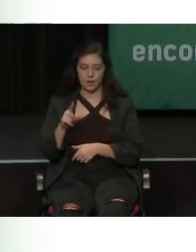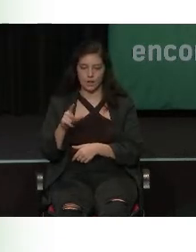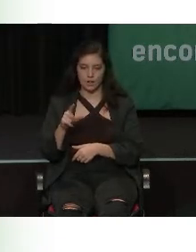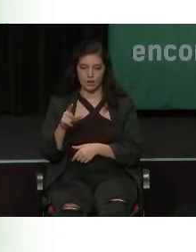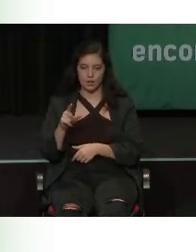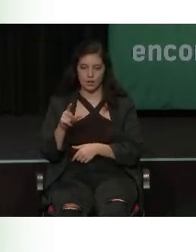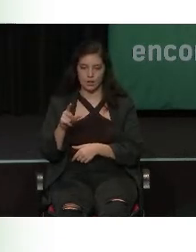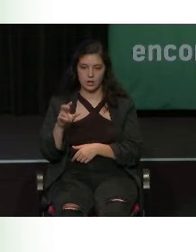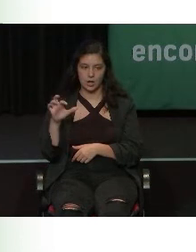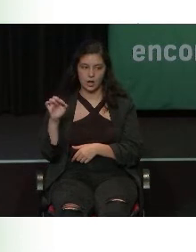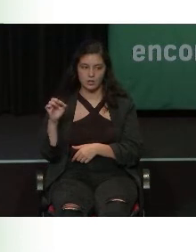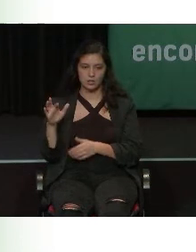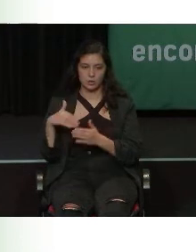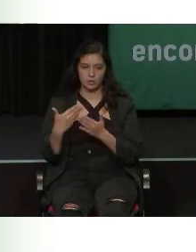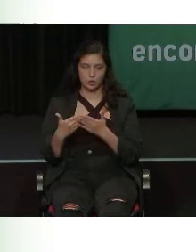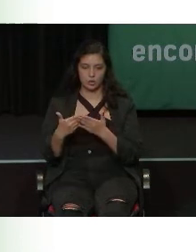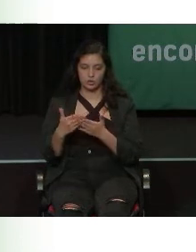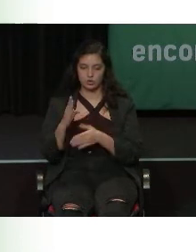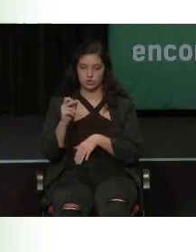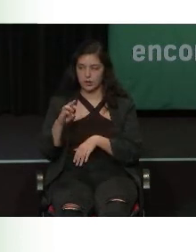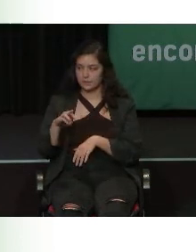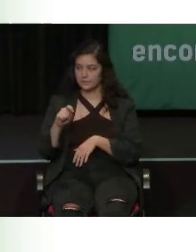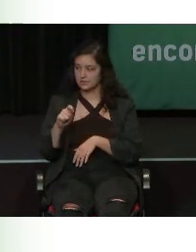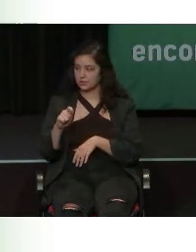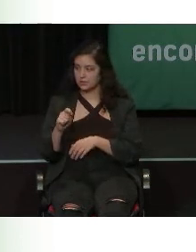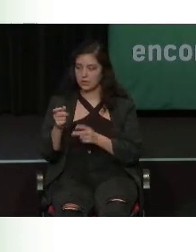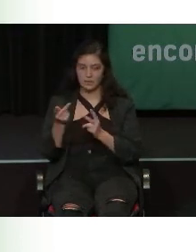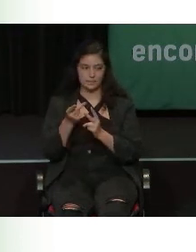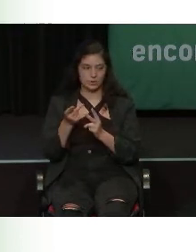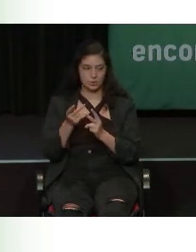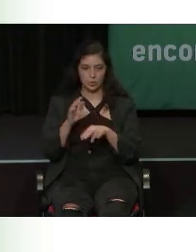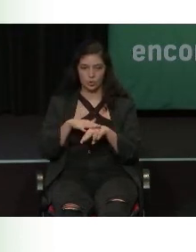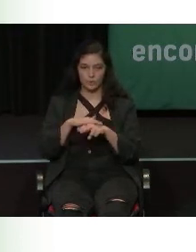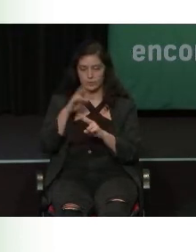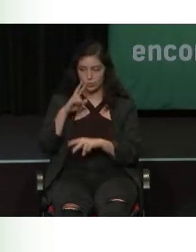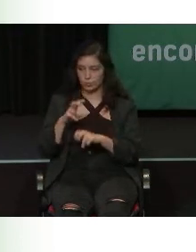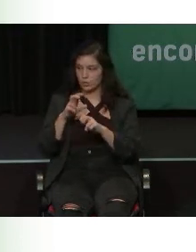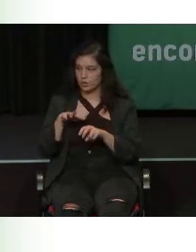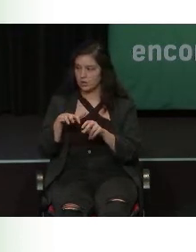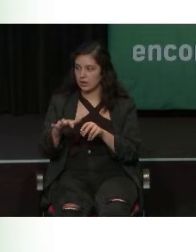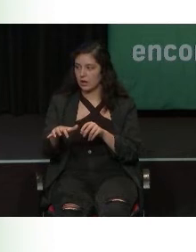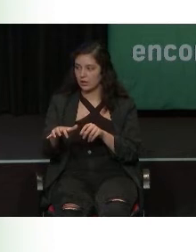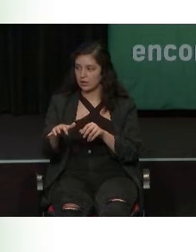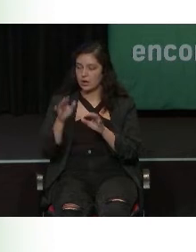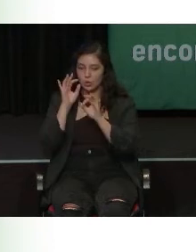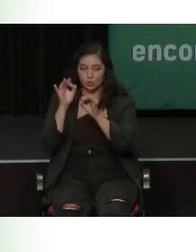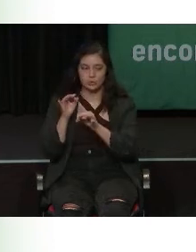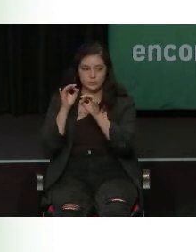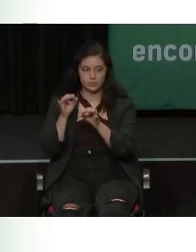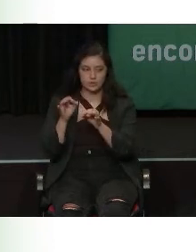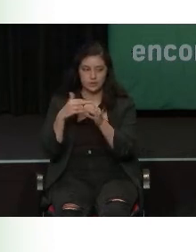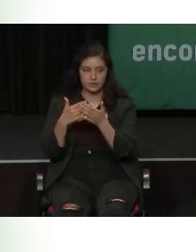2018 was given to James Allison and Tasuku Honjo for their discovery of cancer therapy by inhibition